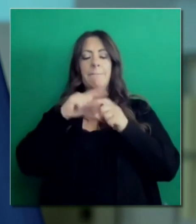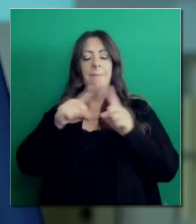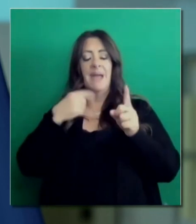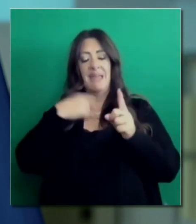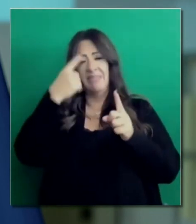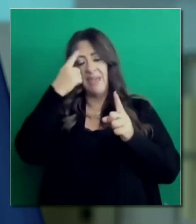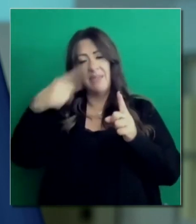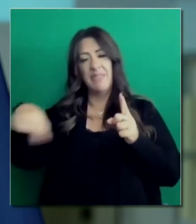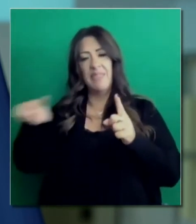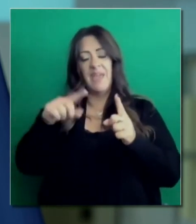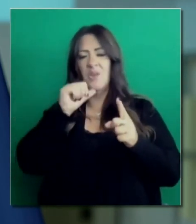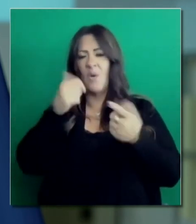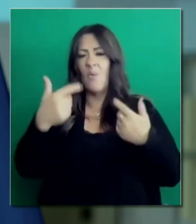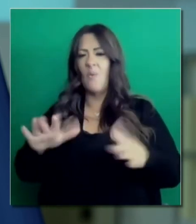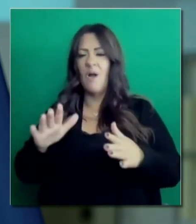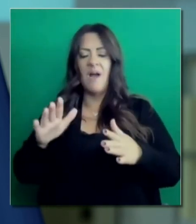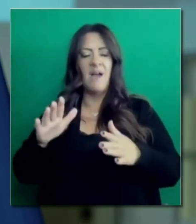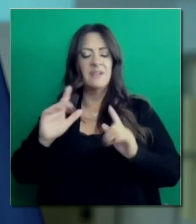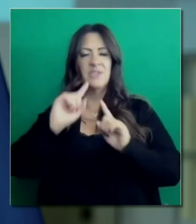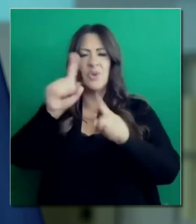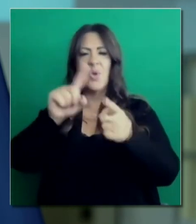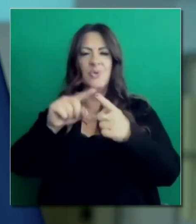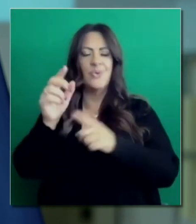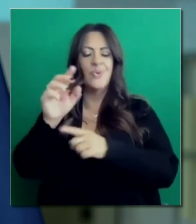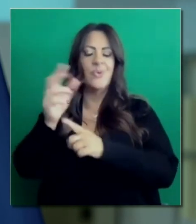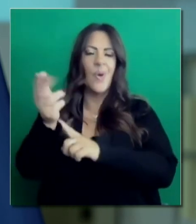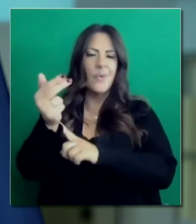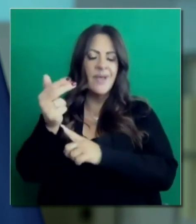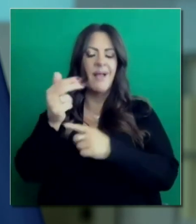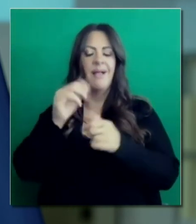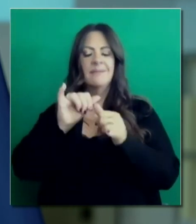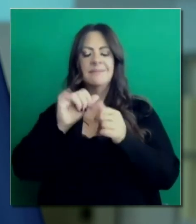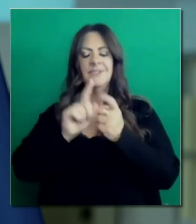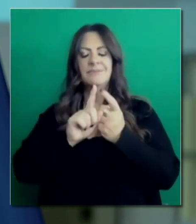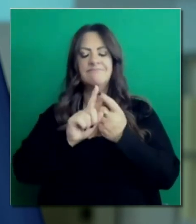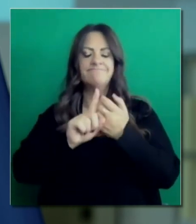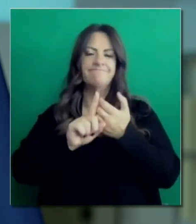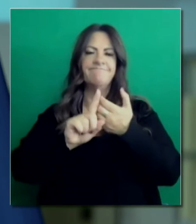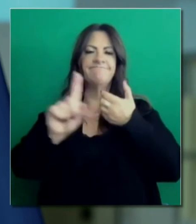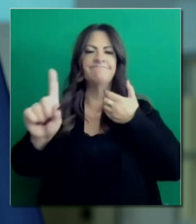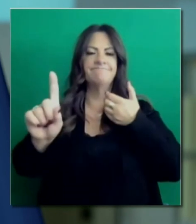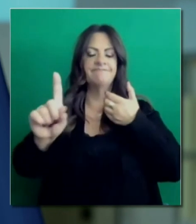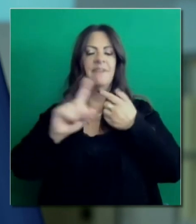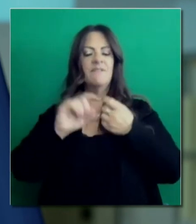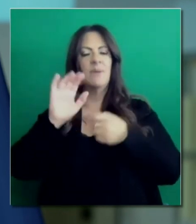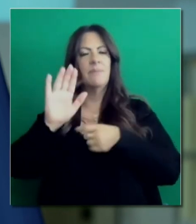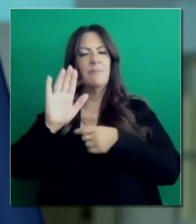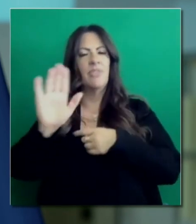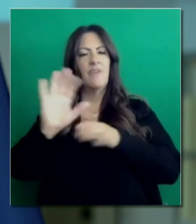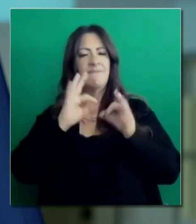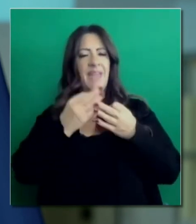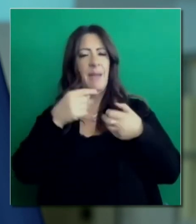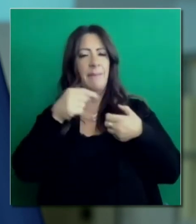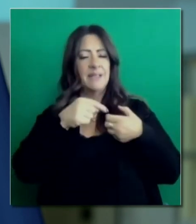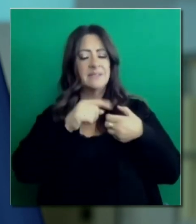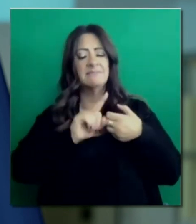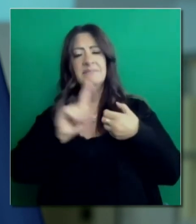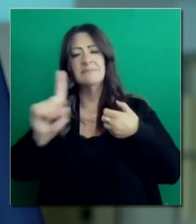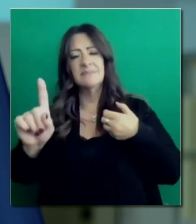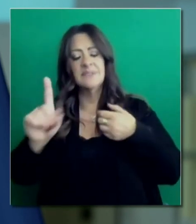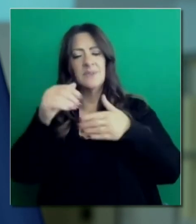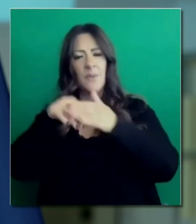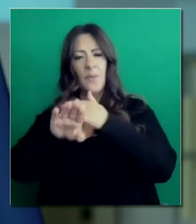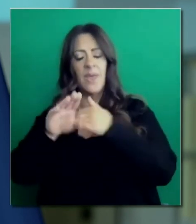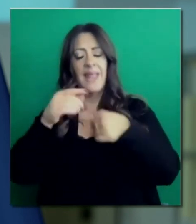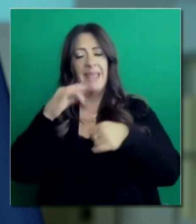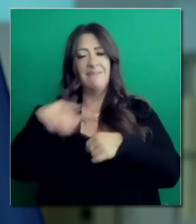families. And advocates and farm workers told us that that state-funded cash assistance to help farm workers isolate at home would be more helpful. So I'm